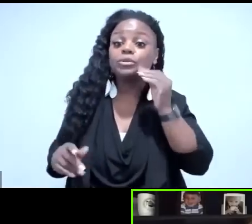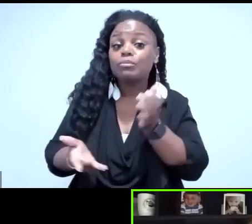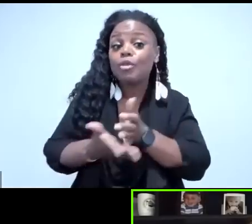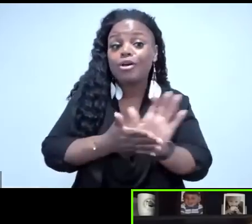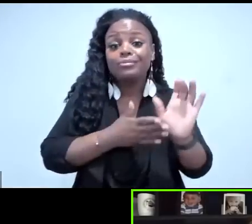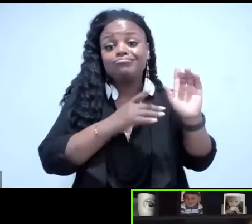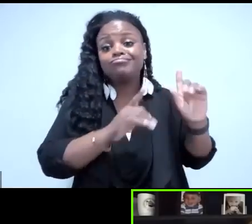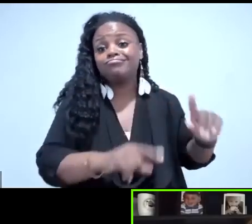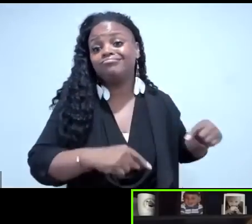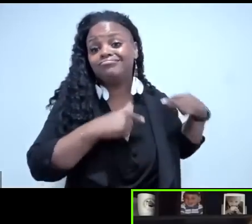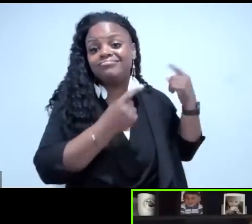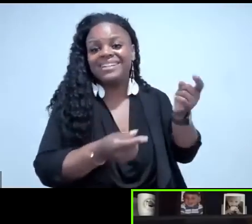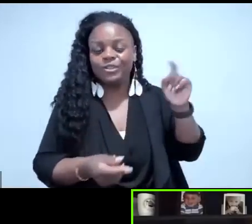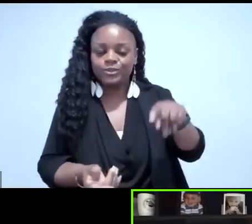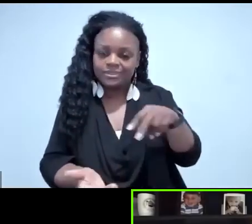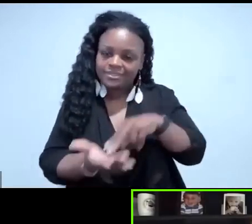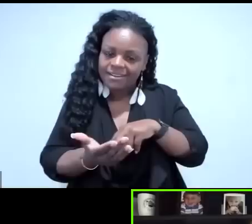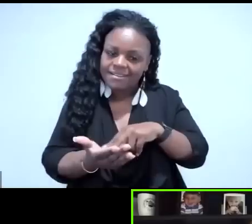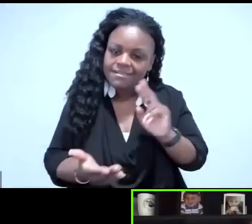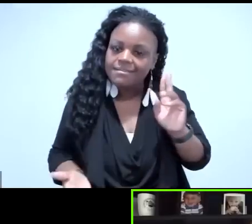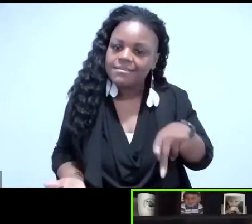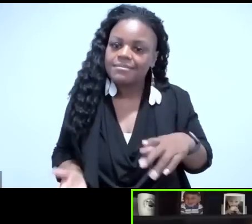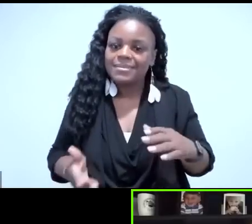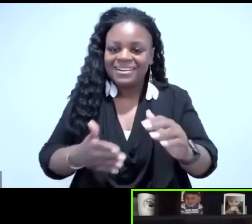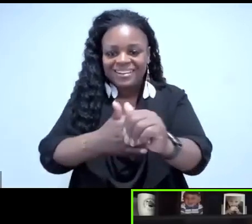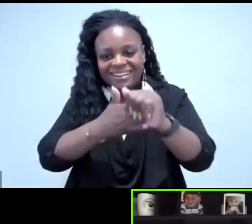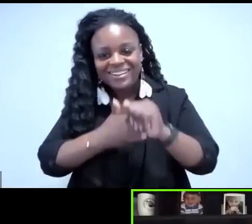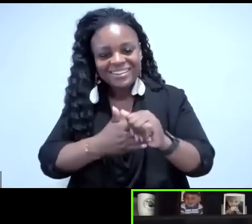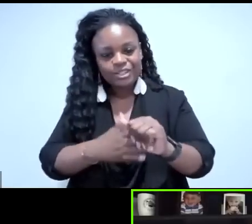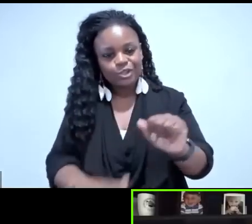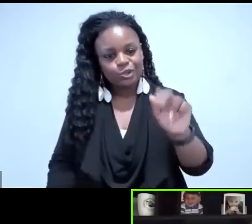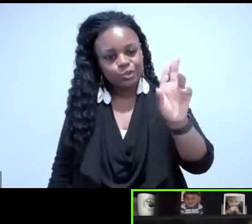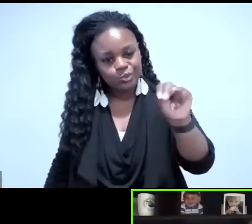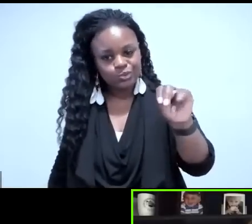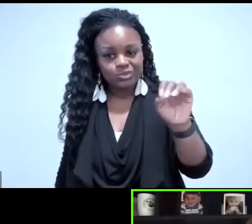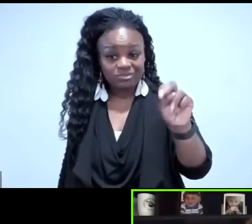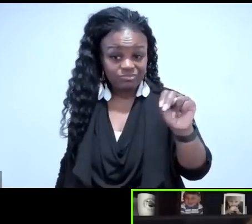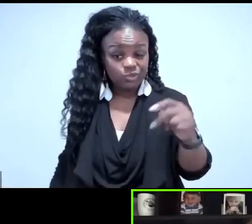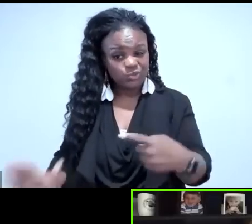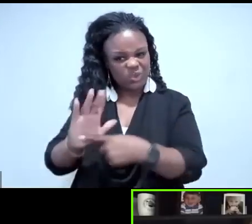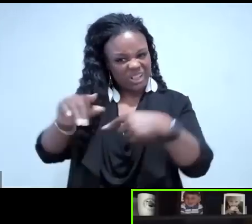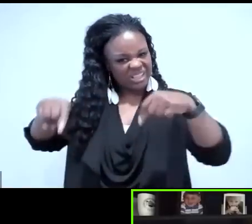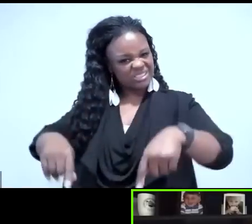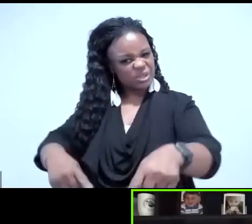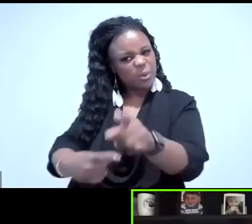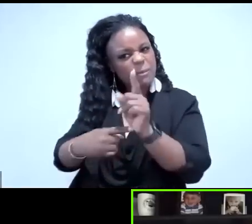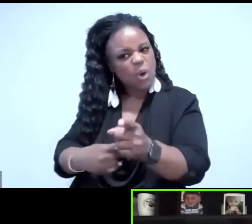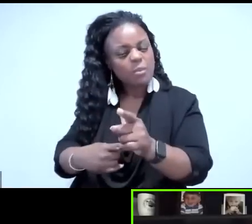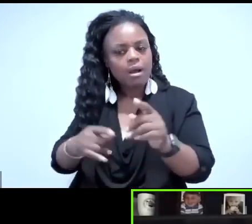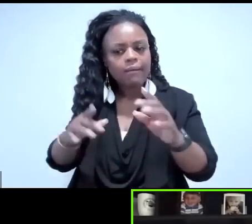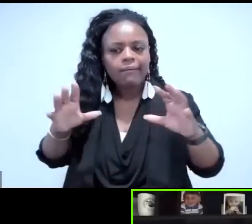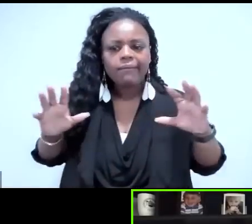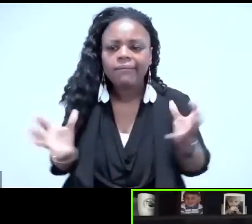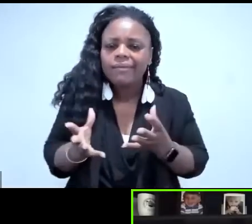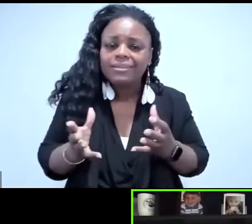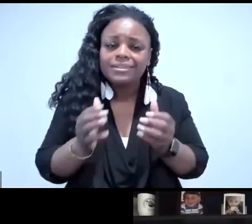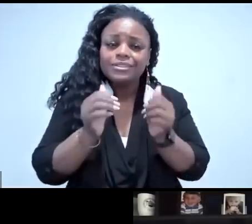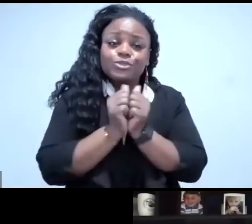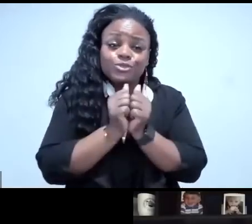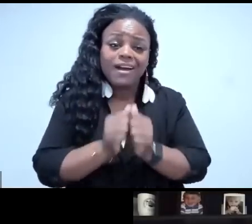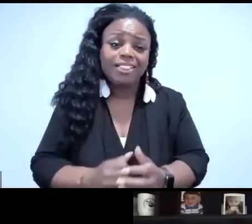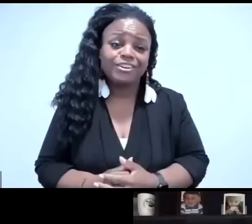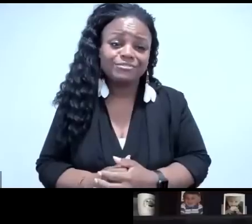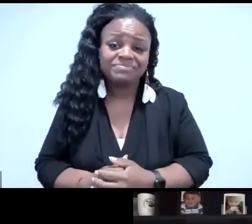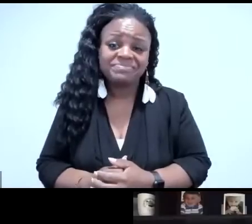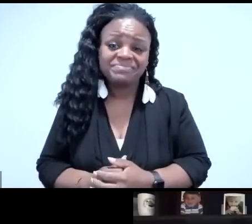this moment that this is a place where we can come together, and through that solidarity, we can actually win. So